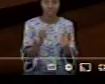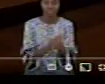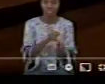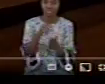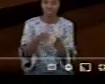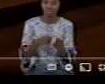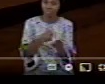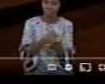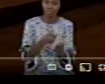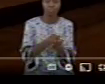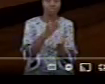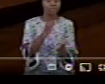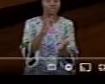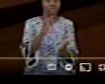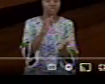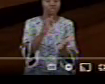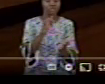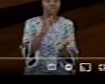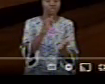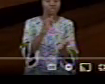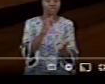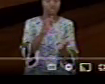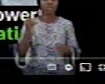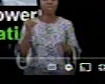is getting to, it will penetrate.